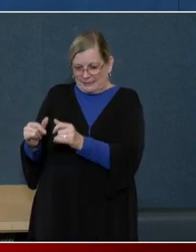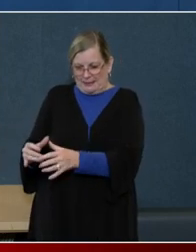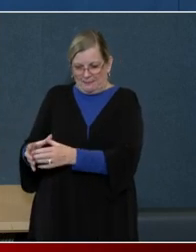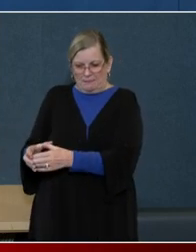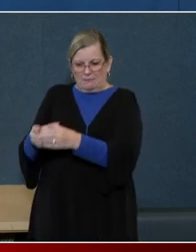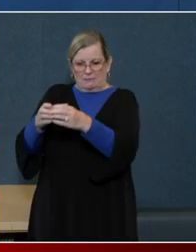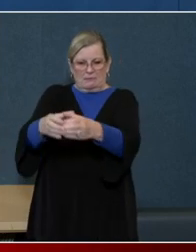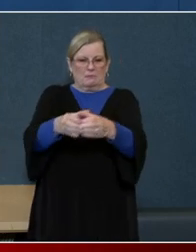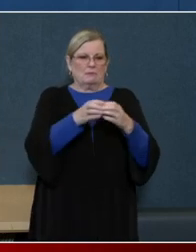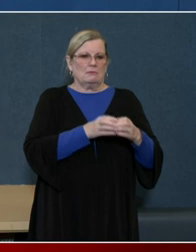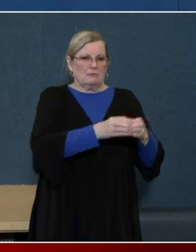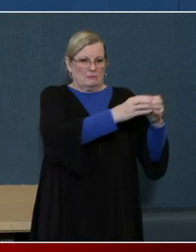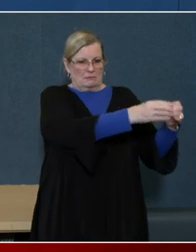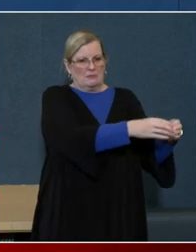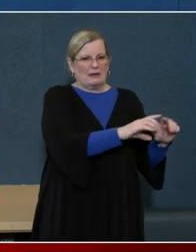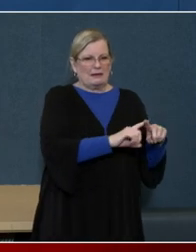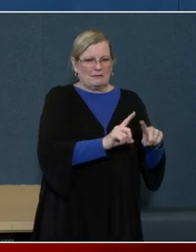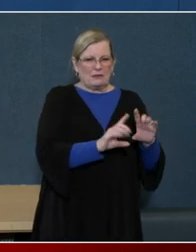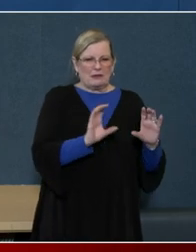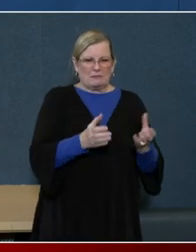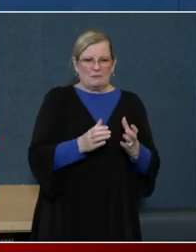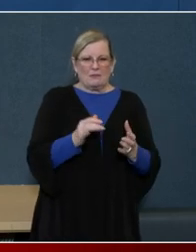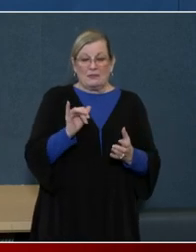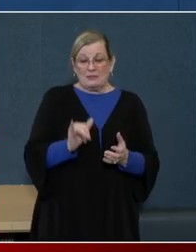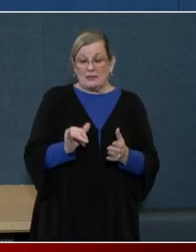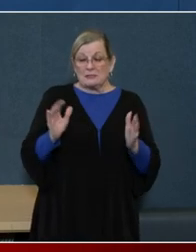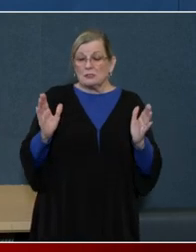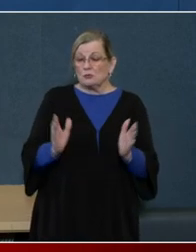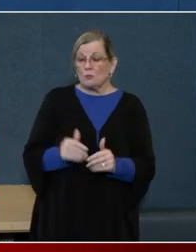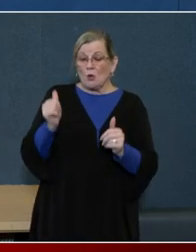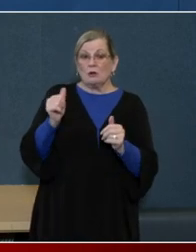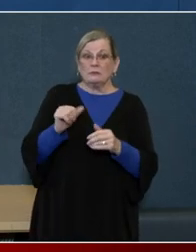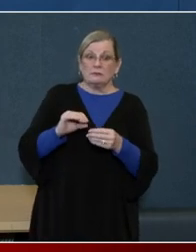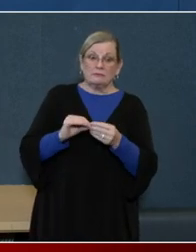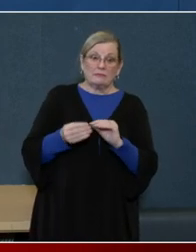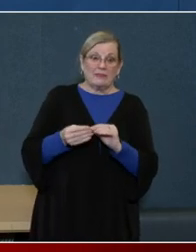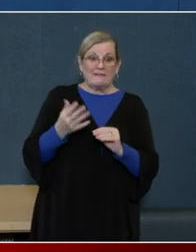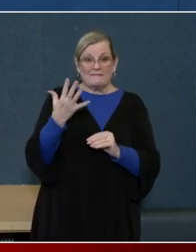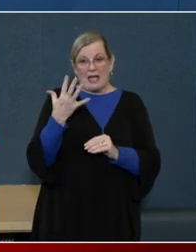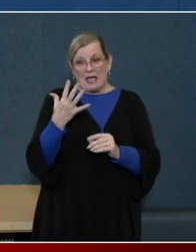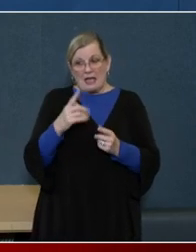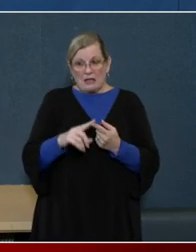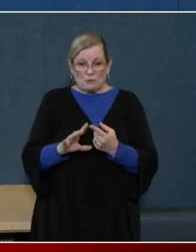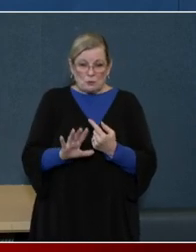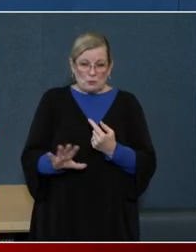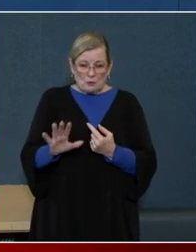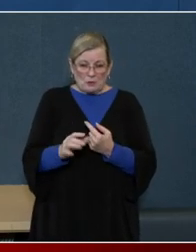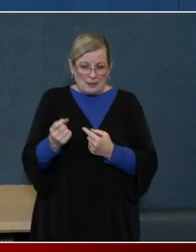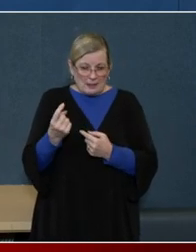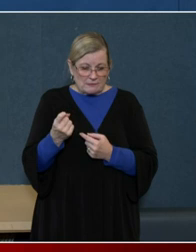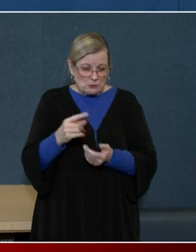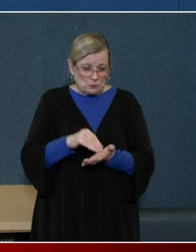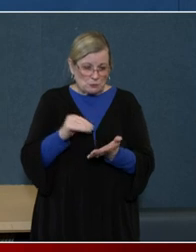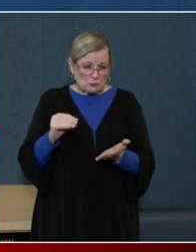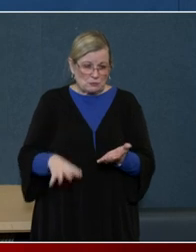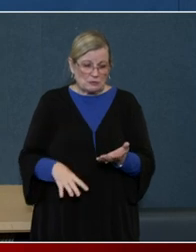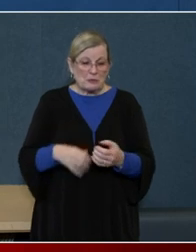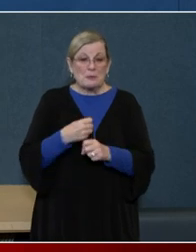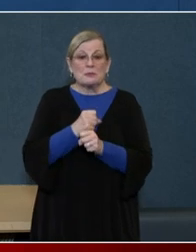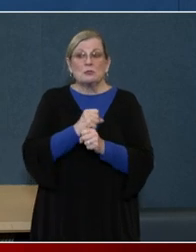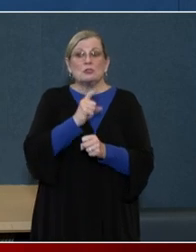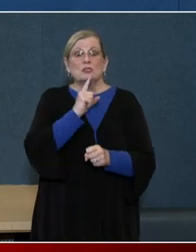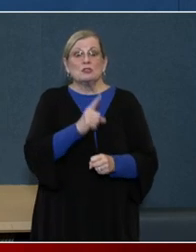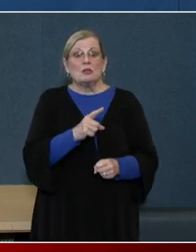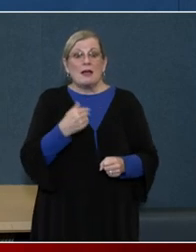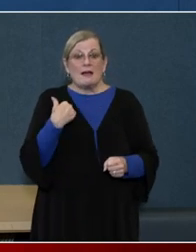earlier, those are smaller number of students, anywhere between 5 to 11 students, to ensure that there is healthy